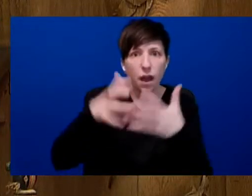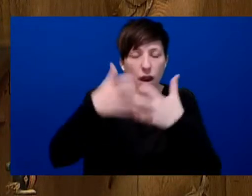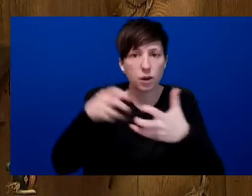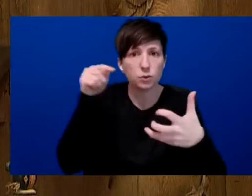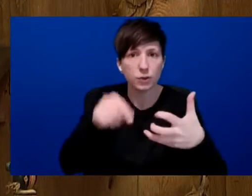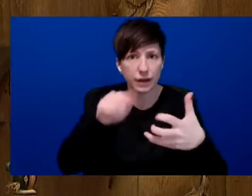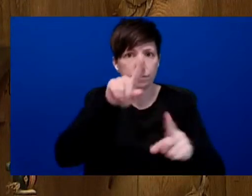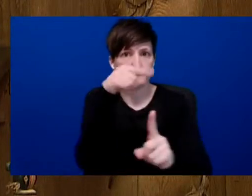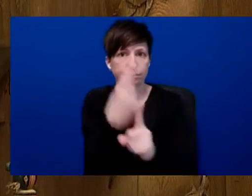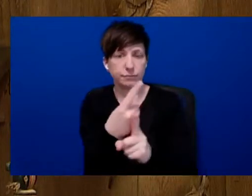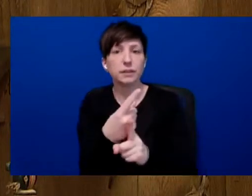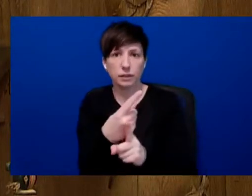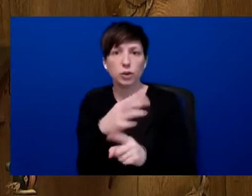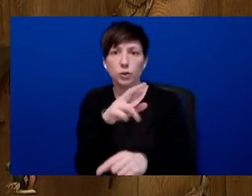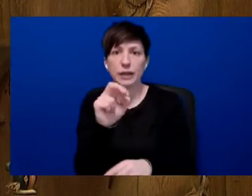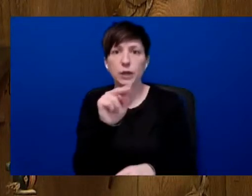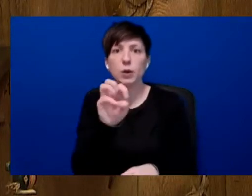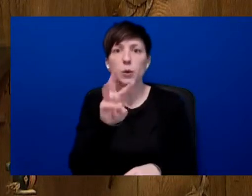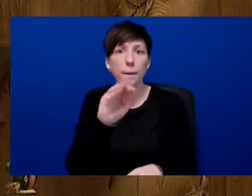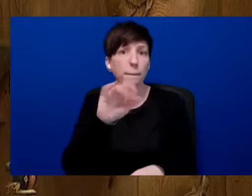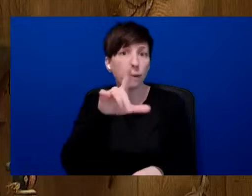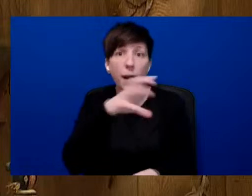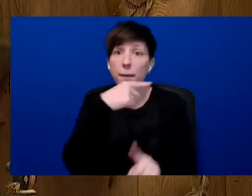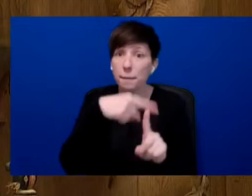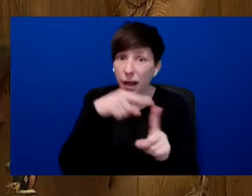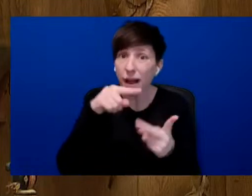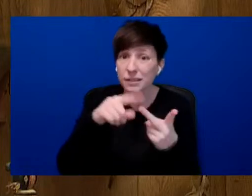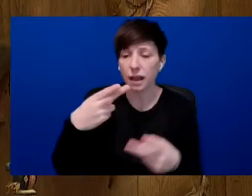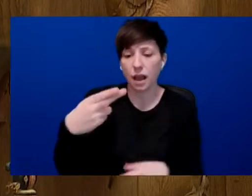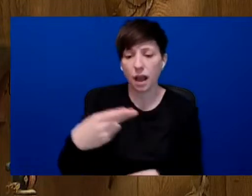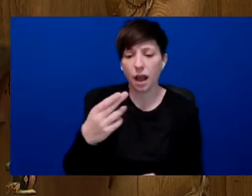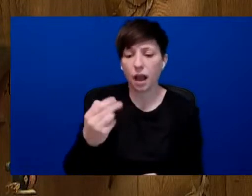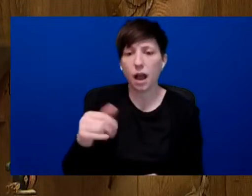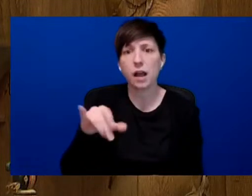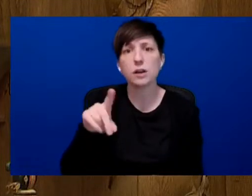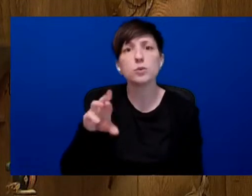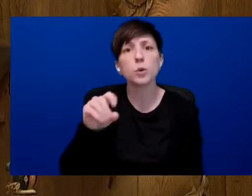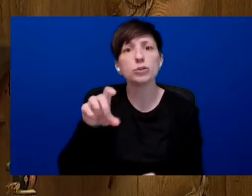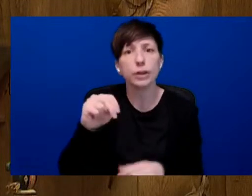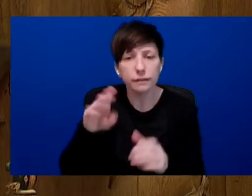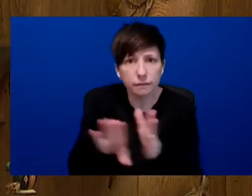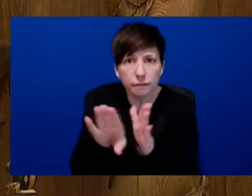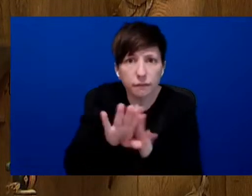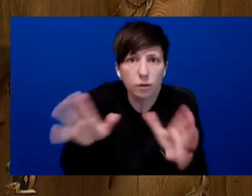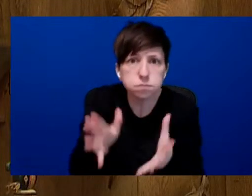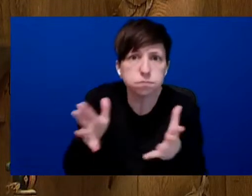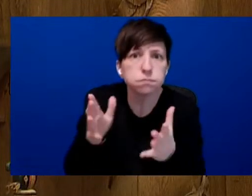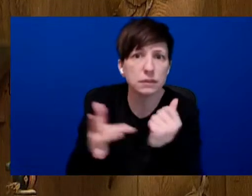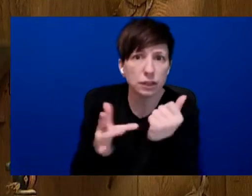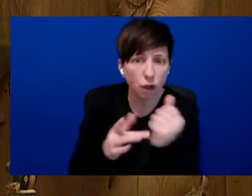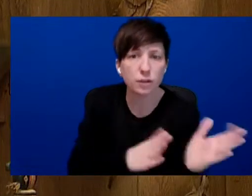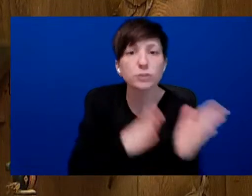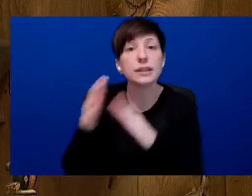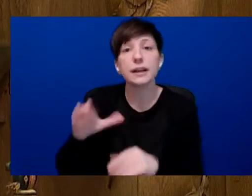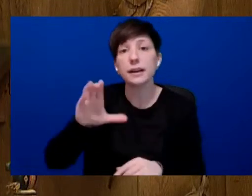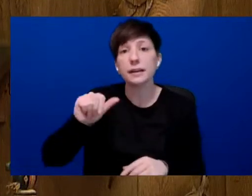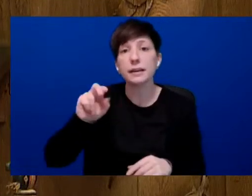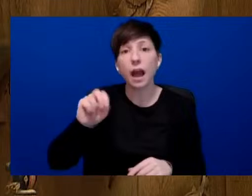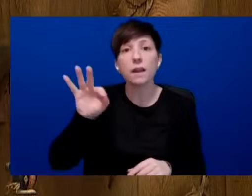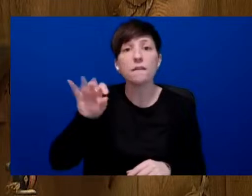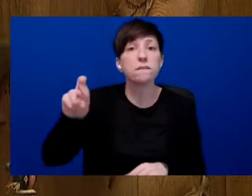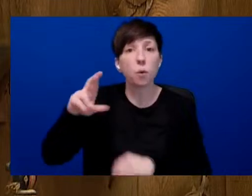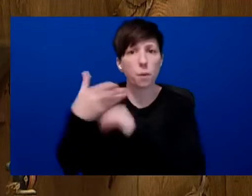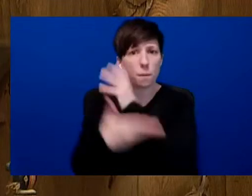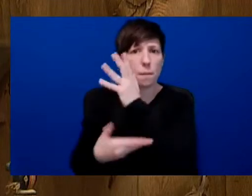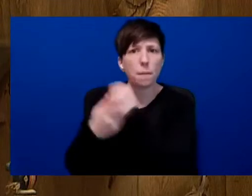hub for clean hydrogen. Soon, the Canfor pulp mill will be using clean hydrogen to help power its